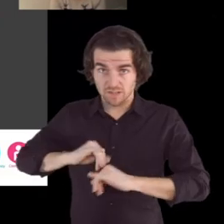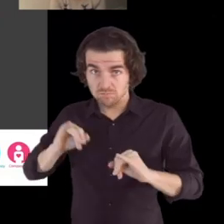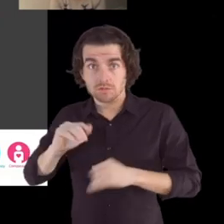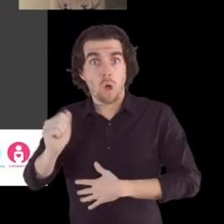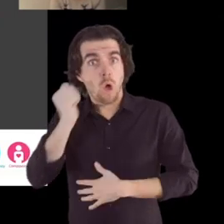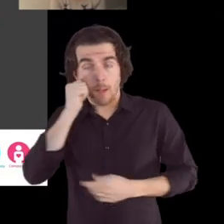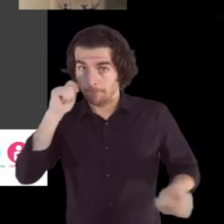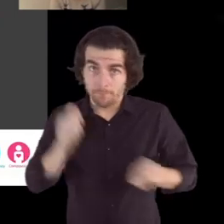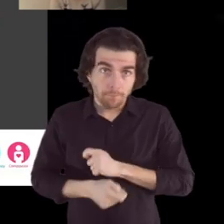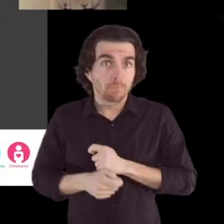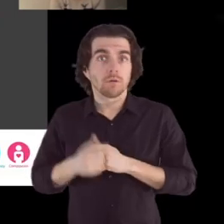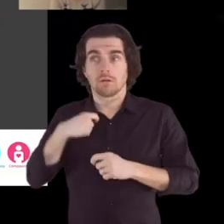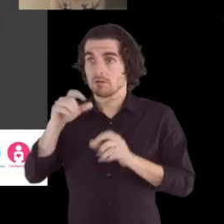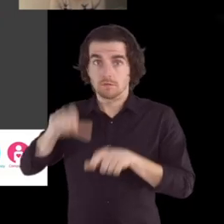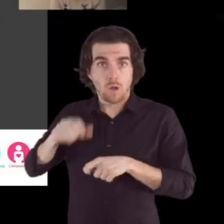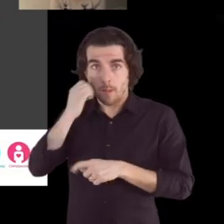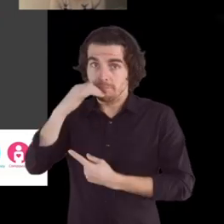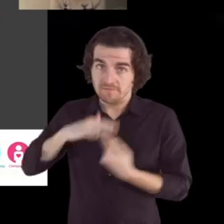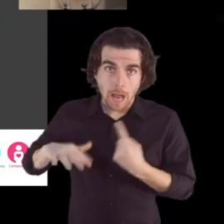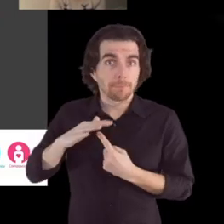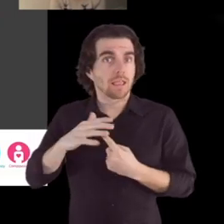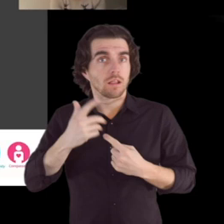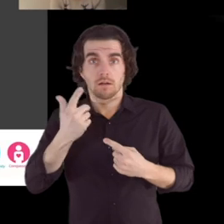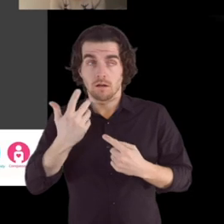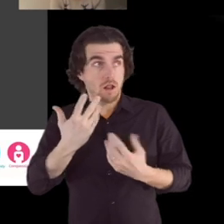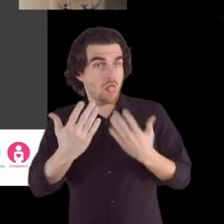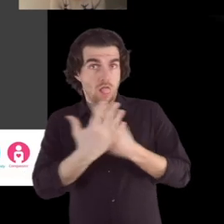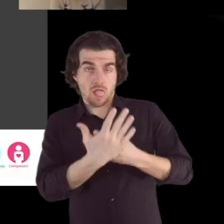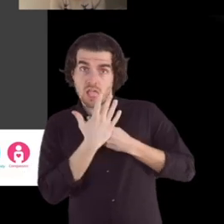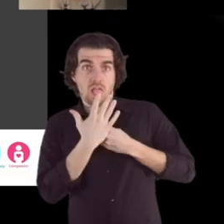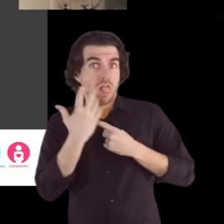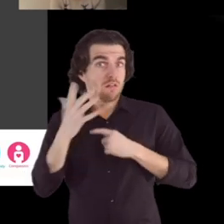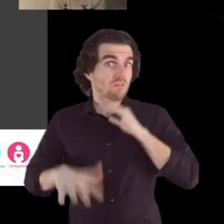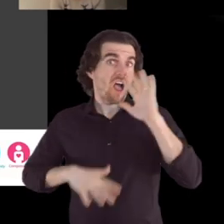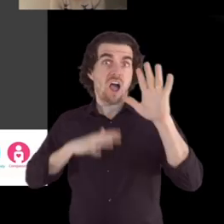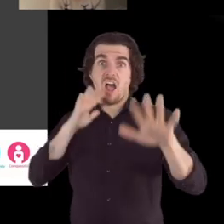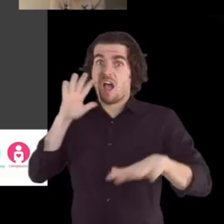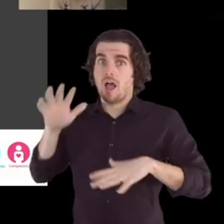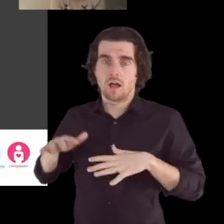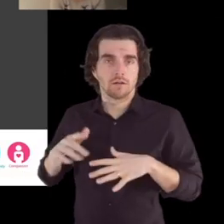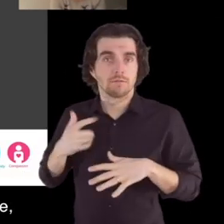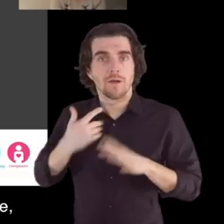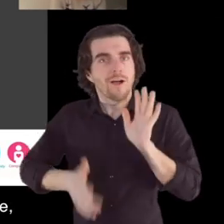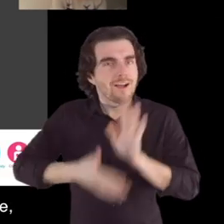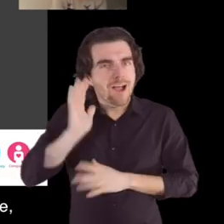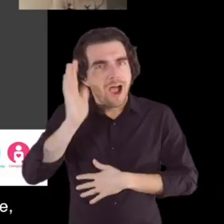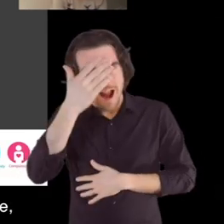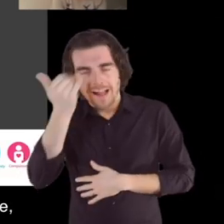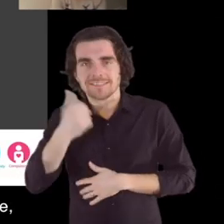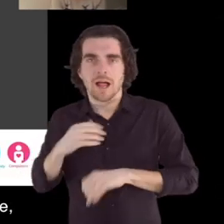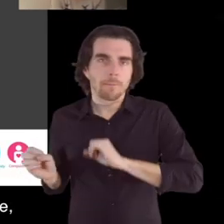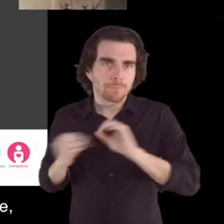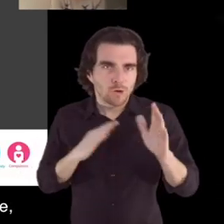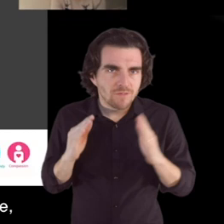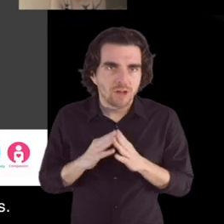work, home, family, just the demands that are placed on us. And even those events which can be seen as enjoyable, like going on holiday or